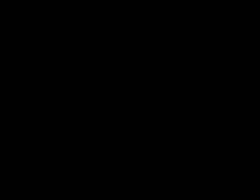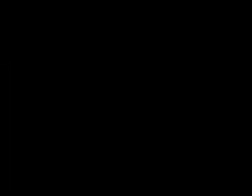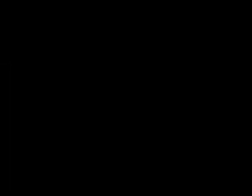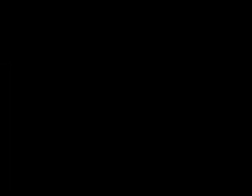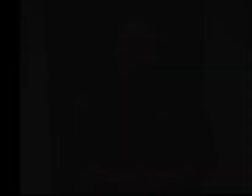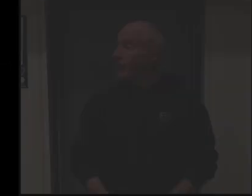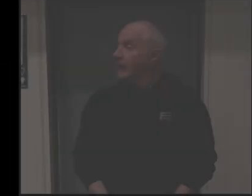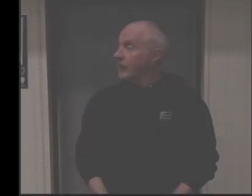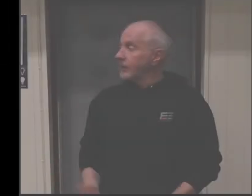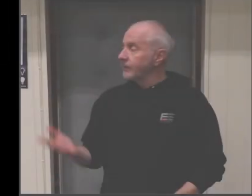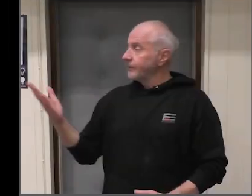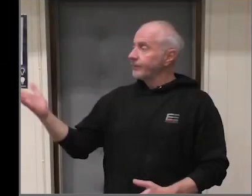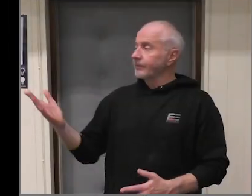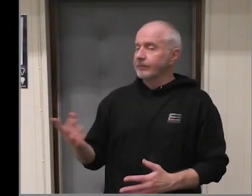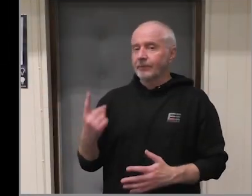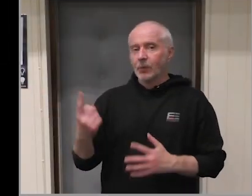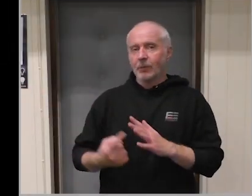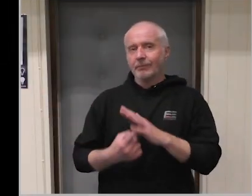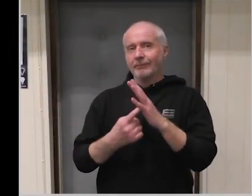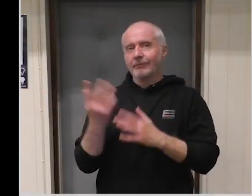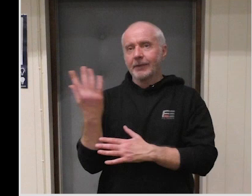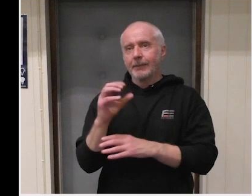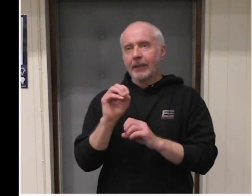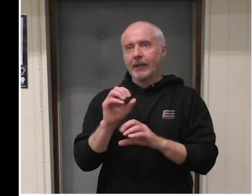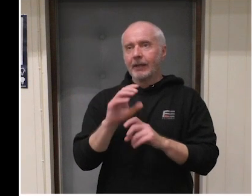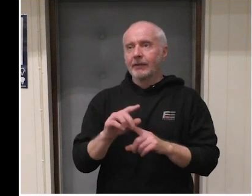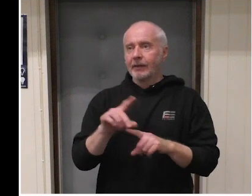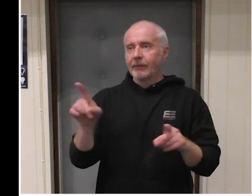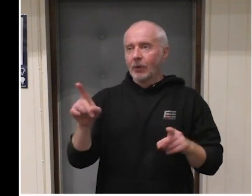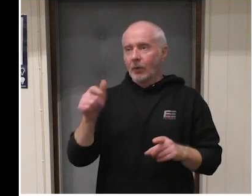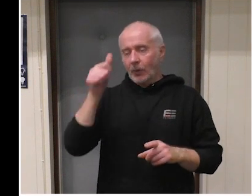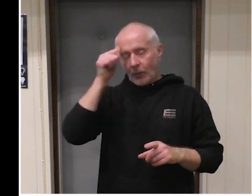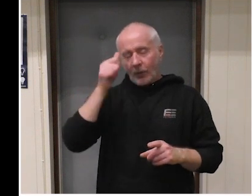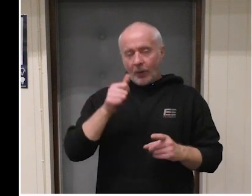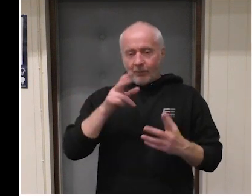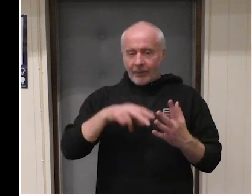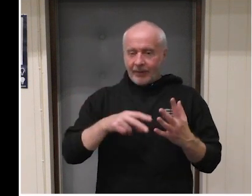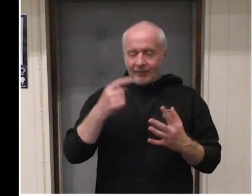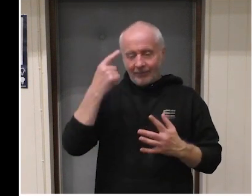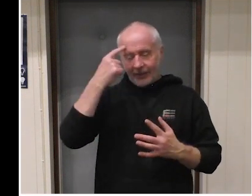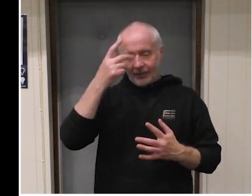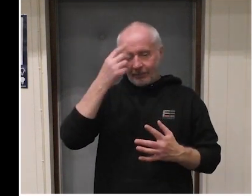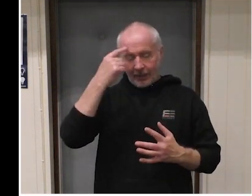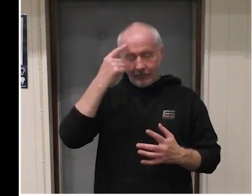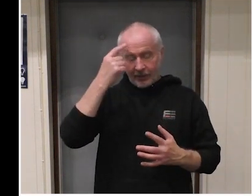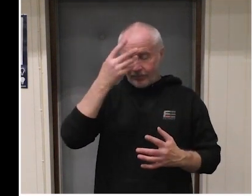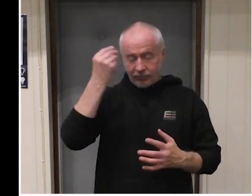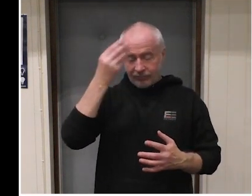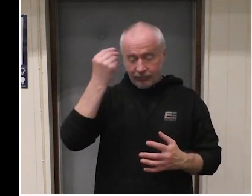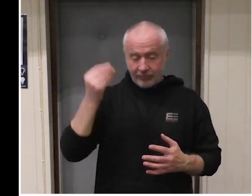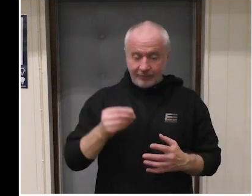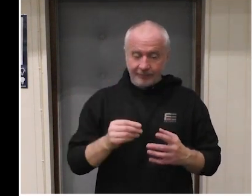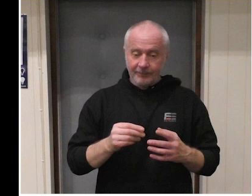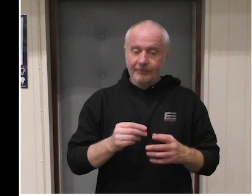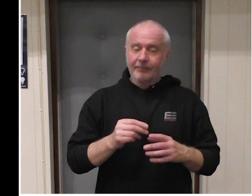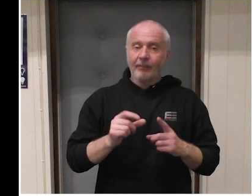With no further ado, I'm just going to introduce our main speaker for this evening, and apologies for anybody that knows me, I will have to read off the script because I've got a memory like a sieve. So, this is